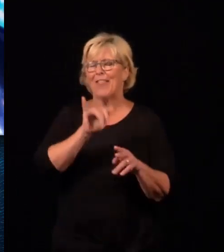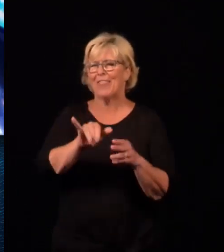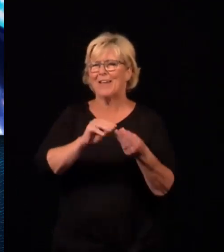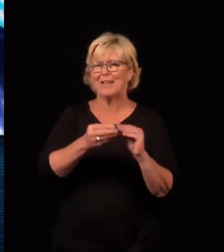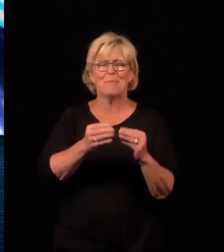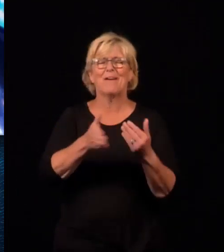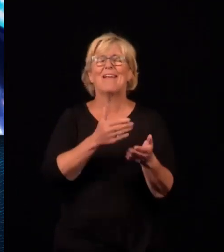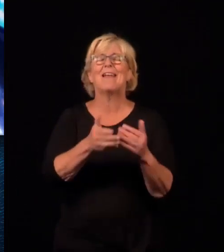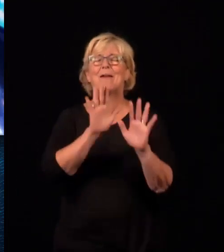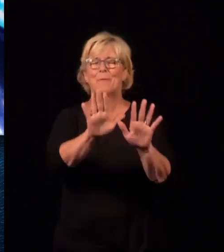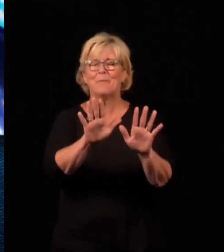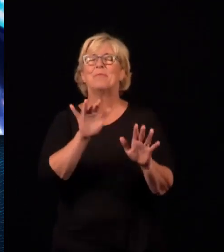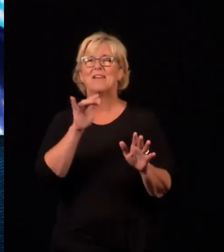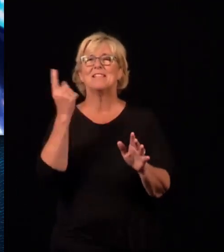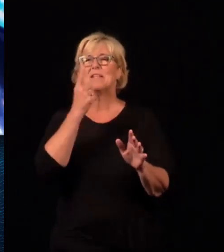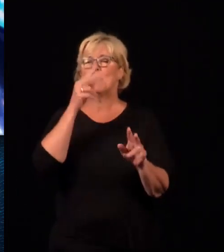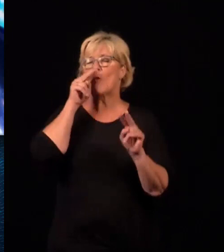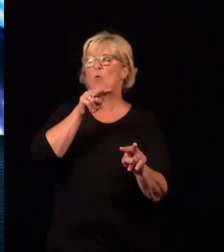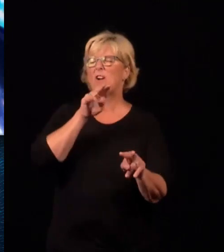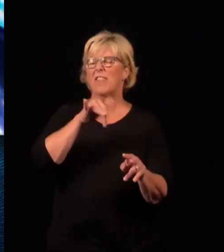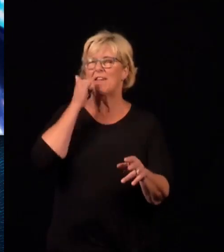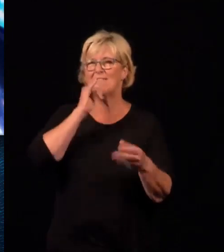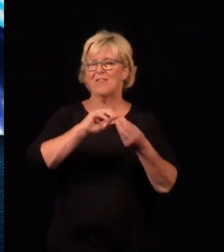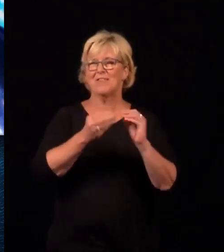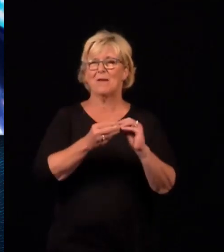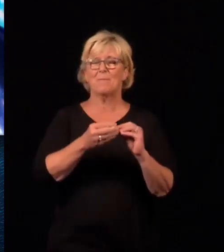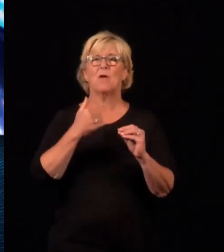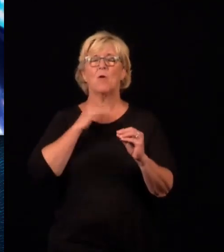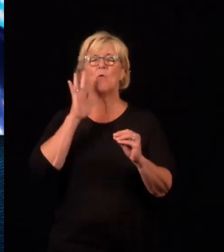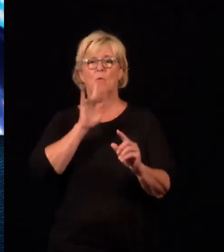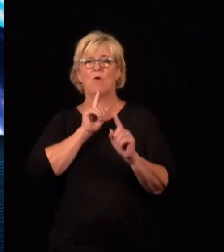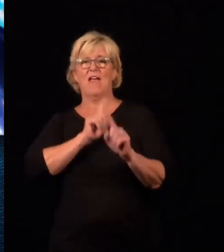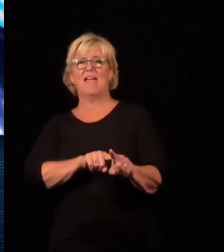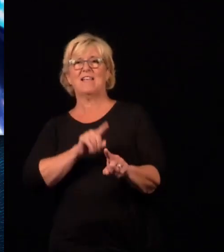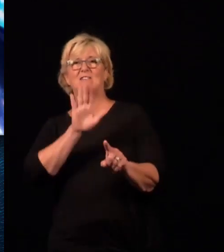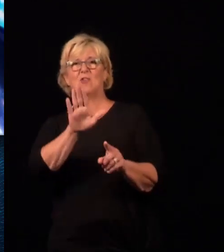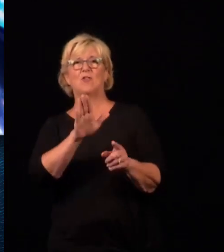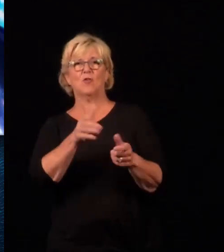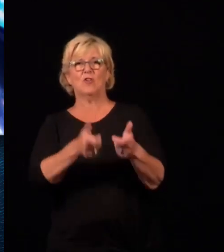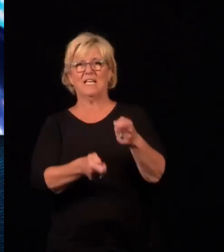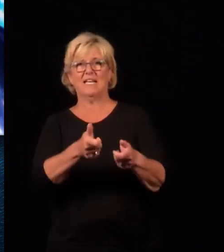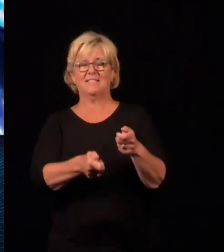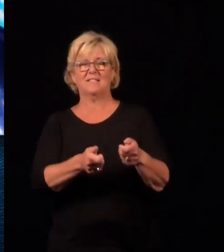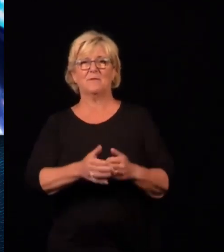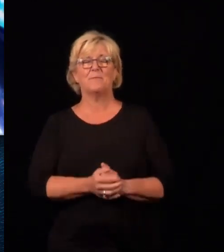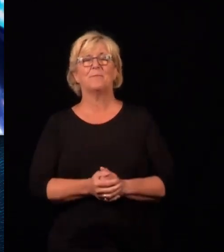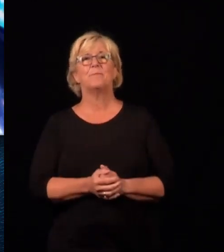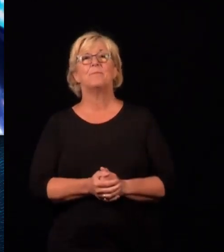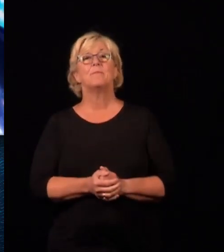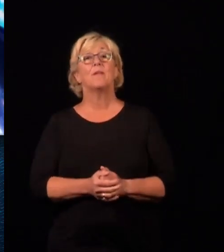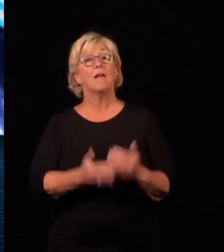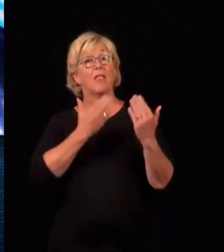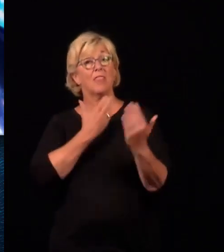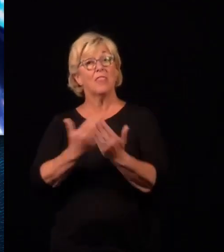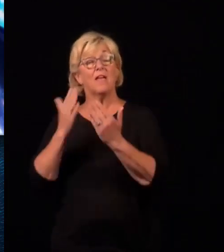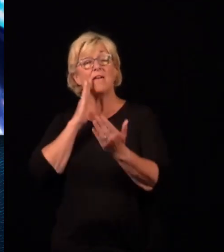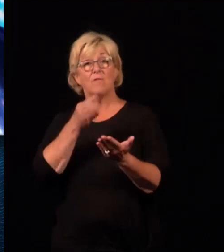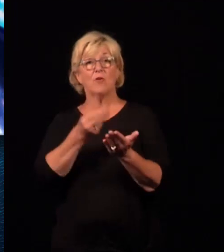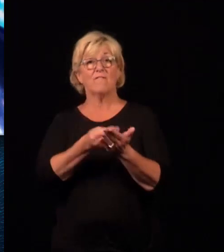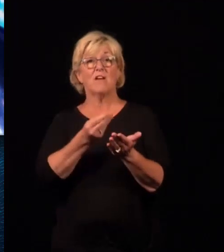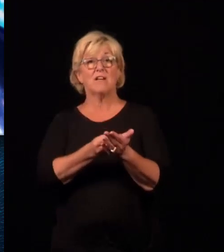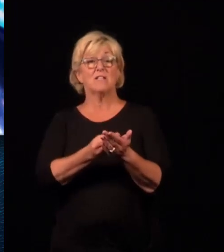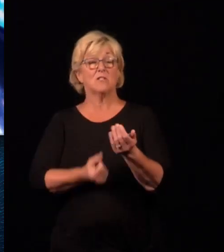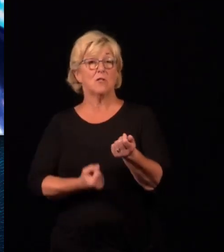Anyways, that number is monitored, and we will endeavor to do whatever we can to meet those needs. Thank you for your financial